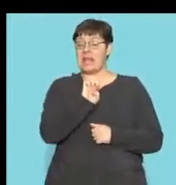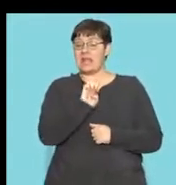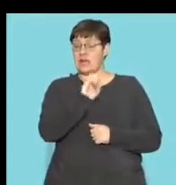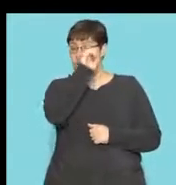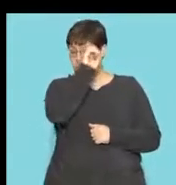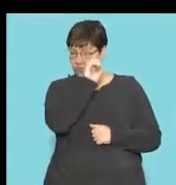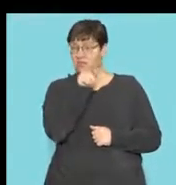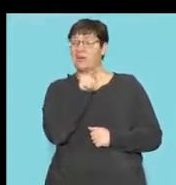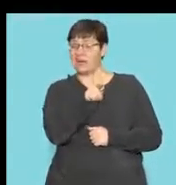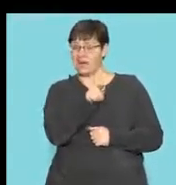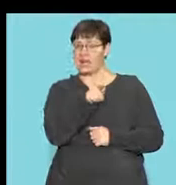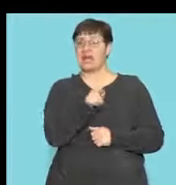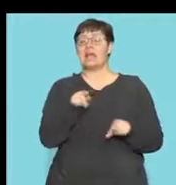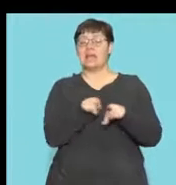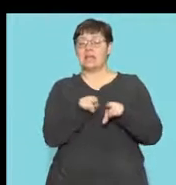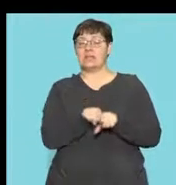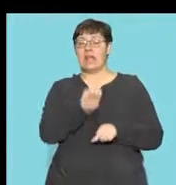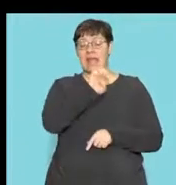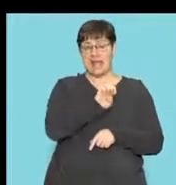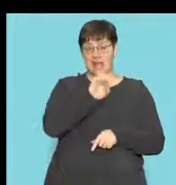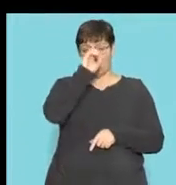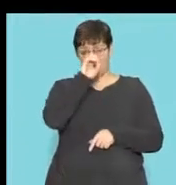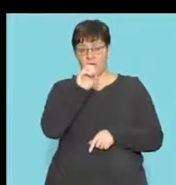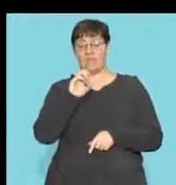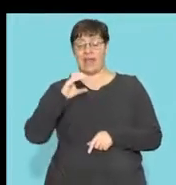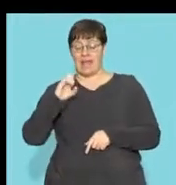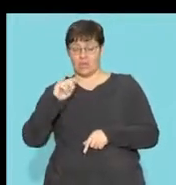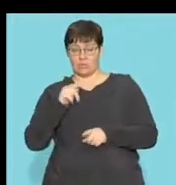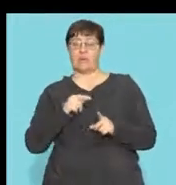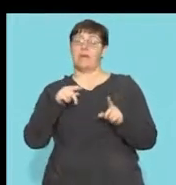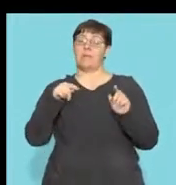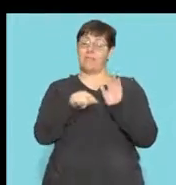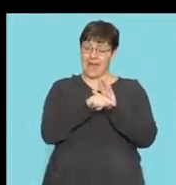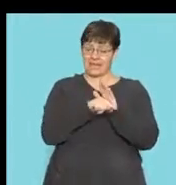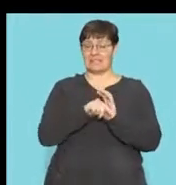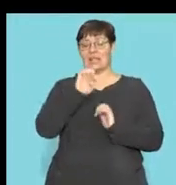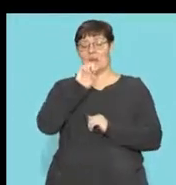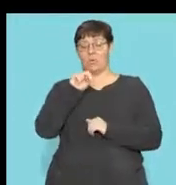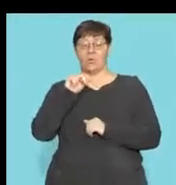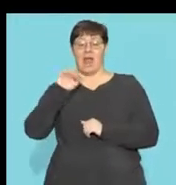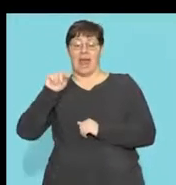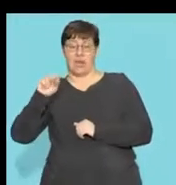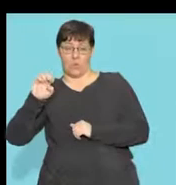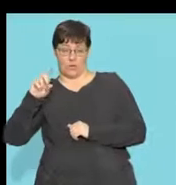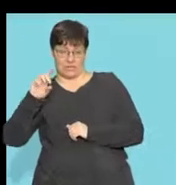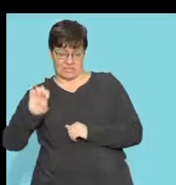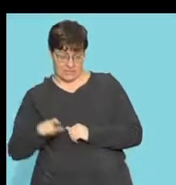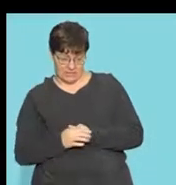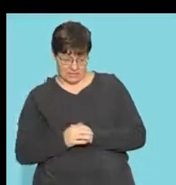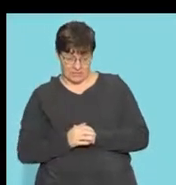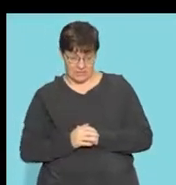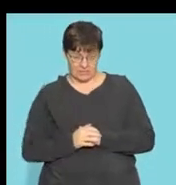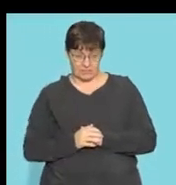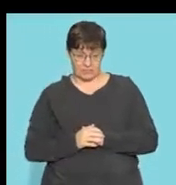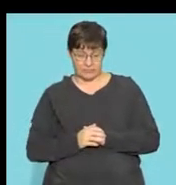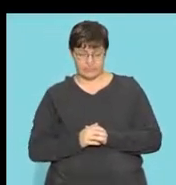naught of the cell is equal to the E naught of the cathode minus the E naught of the anode. So